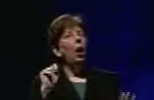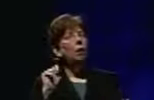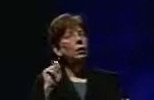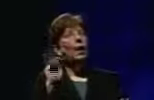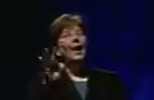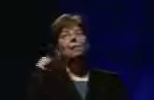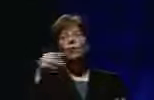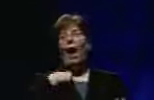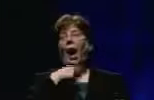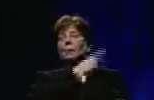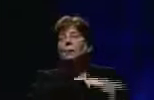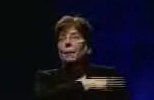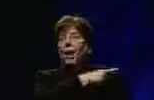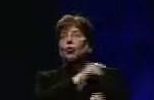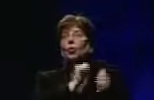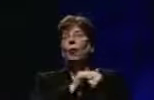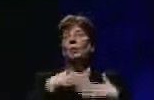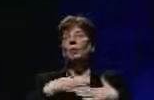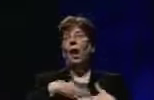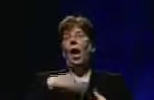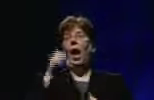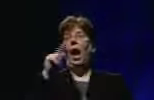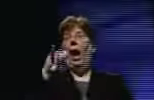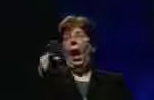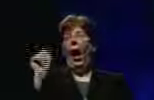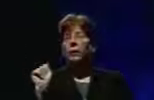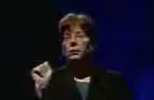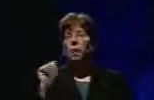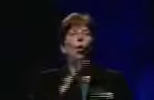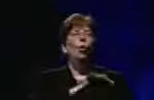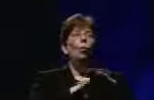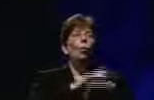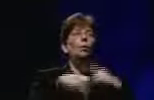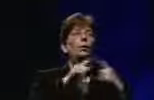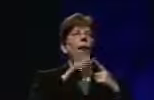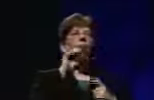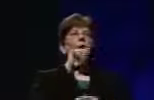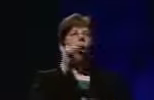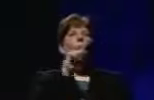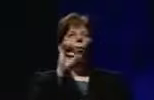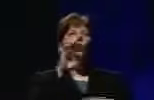asthma and warned them about ozone alert days and the high ozone